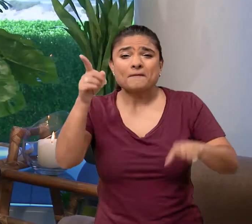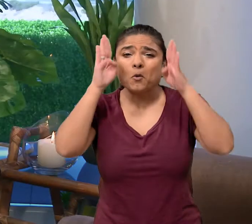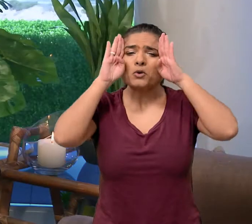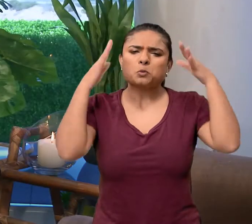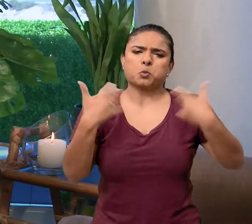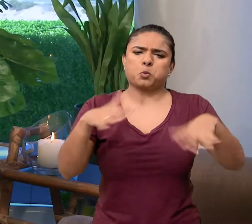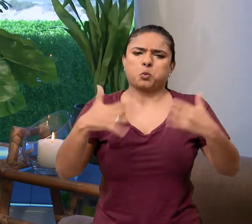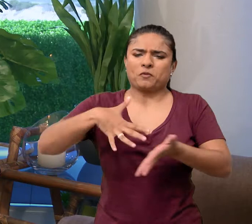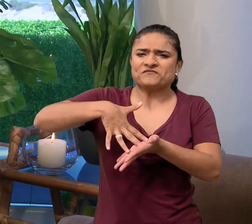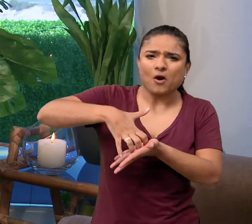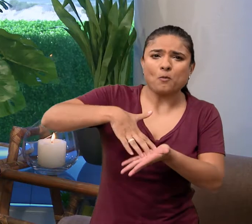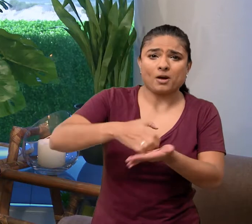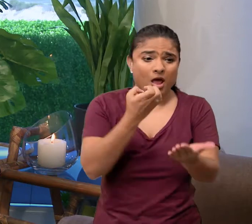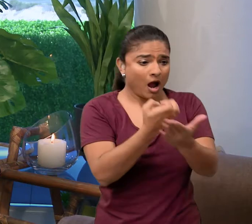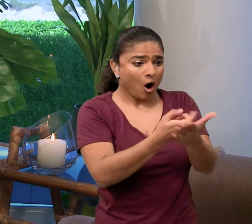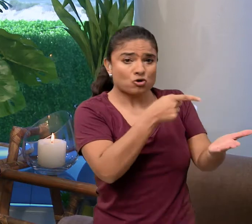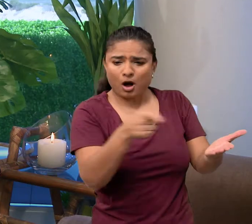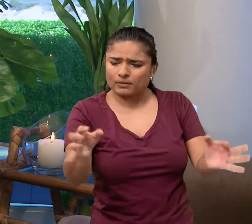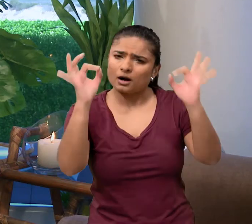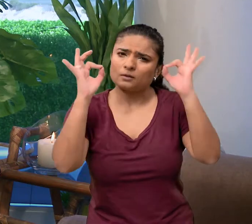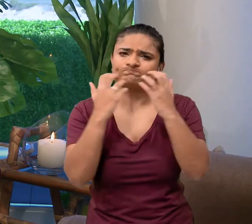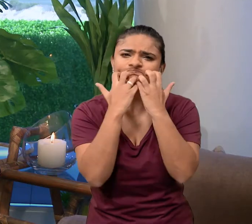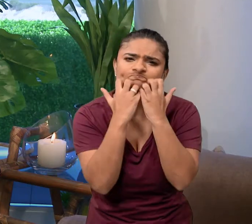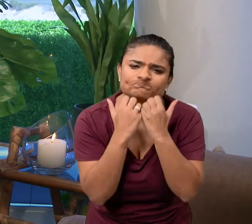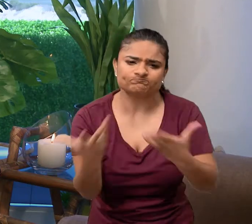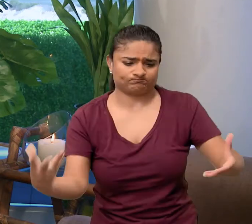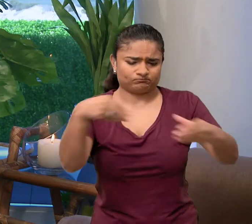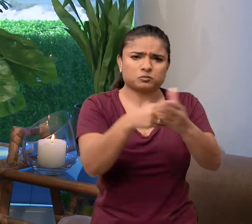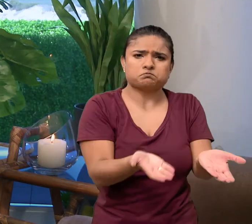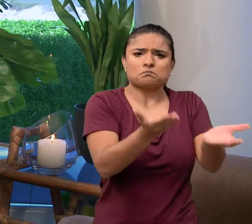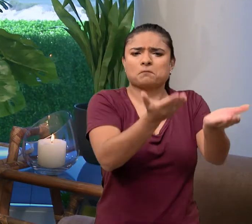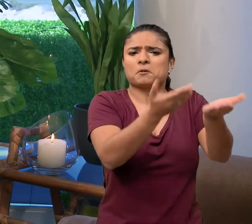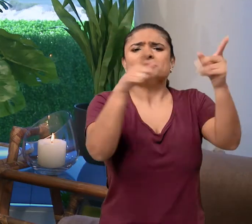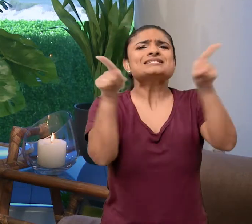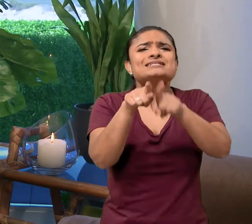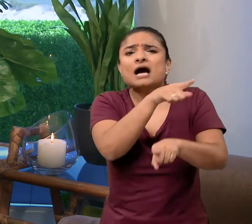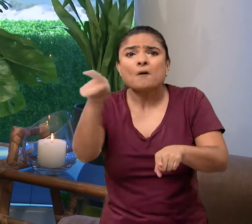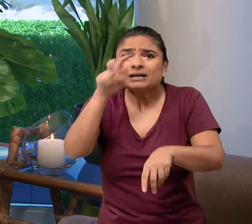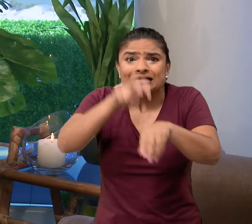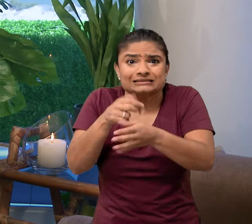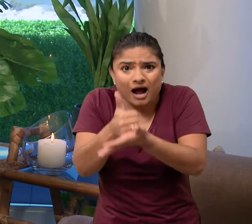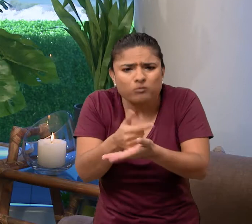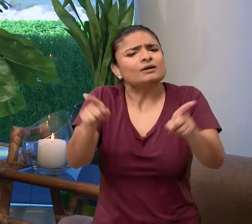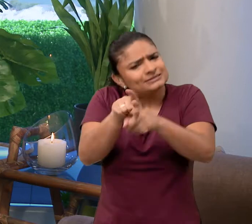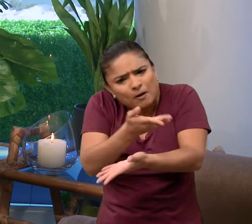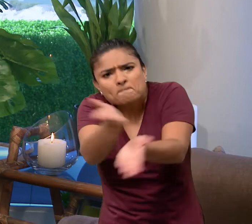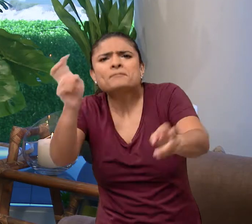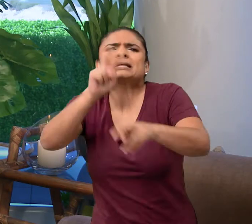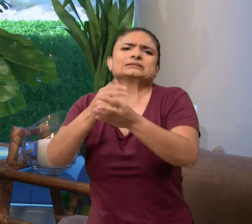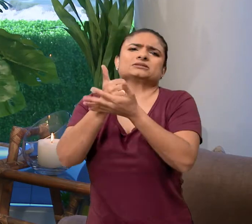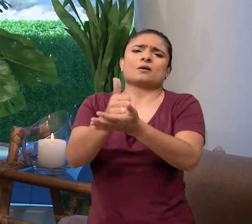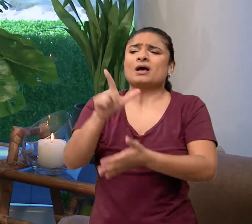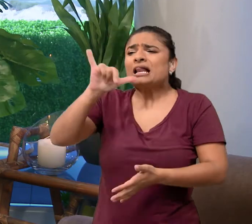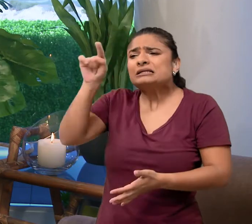Mense met outisme het 'n waardevolle bydrae tot ons ekonomie. En net soos enige iemand anders, het hulle net hulp